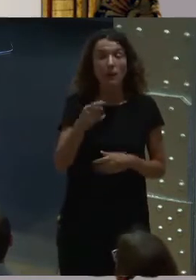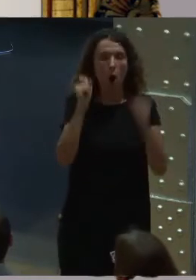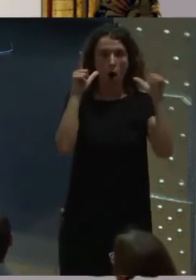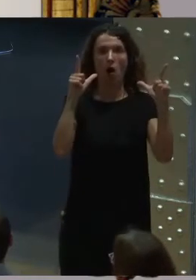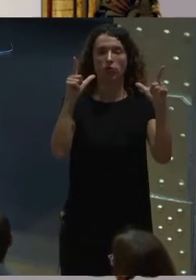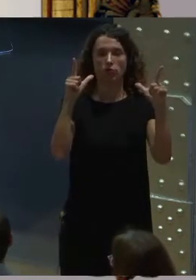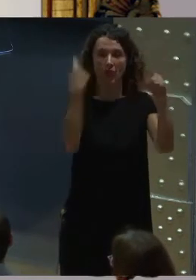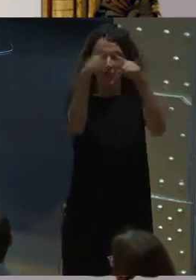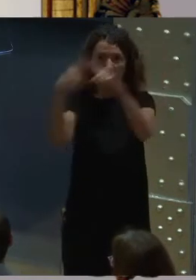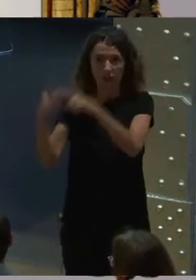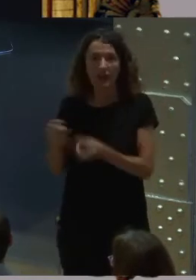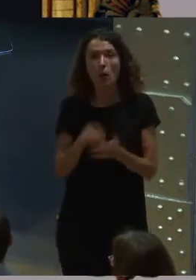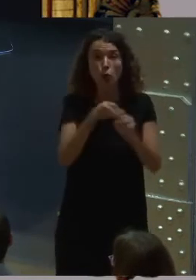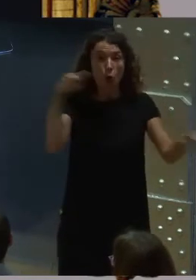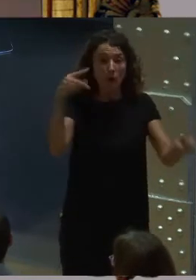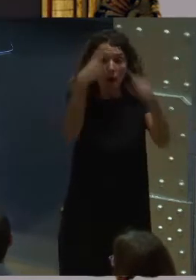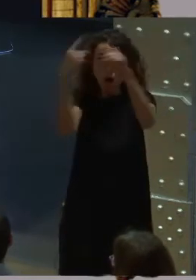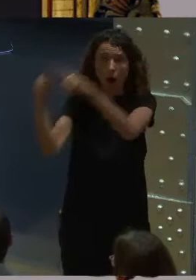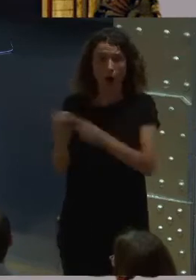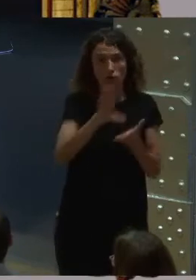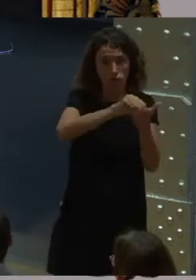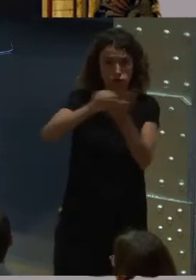eyes to different perspectives.